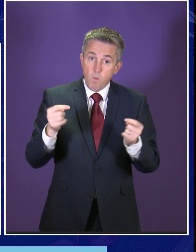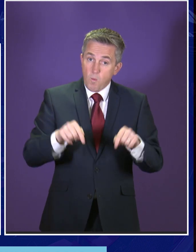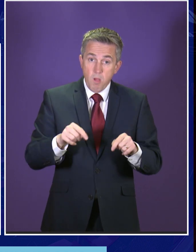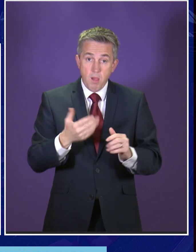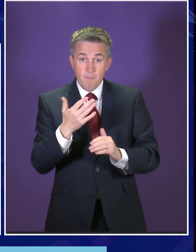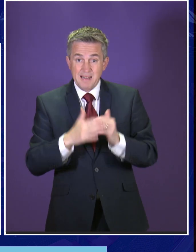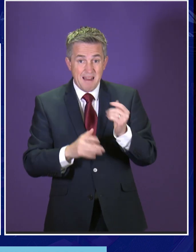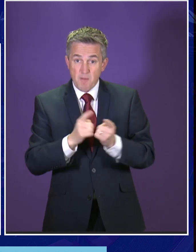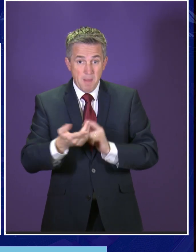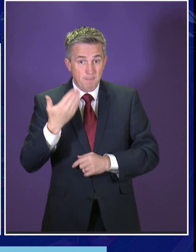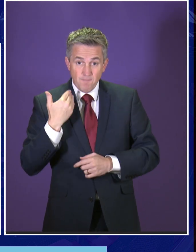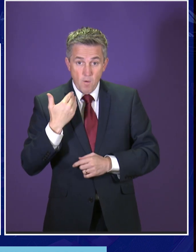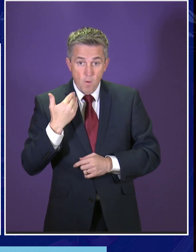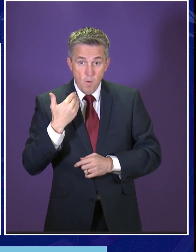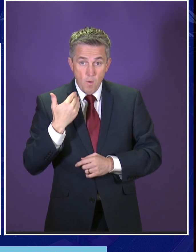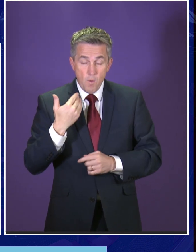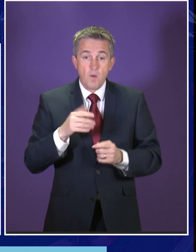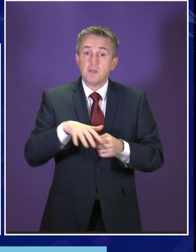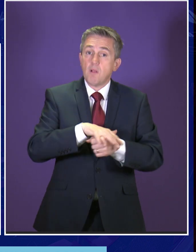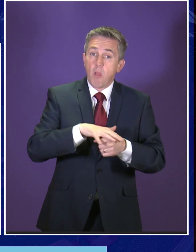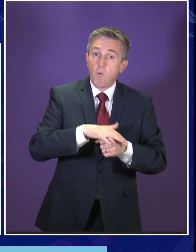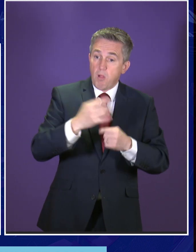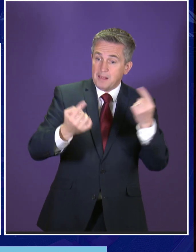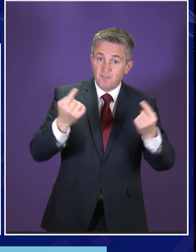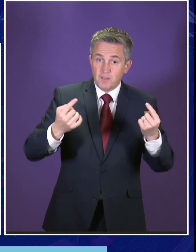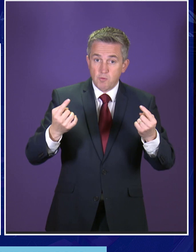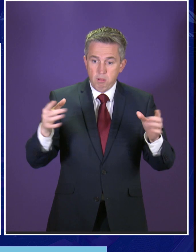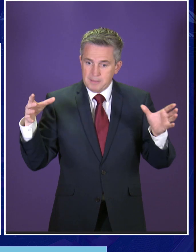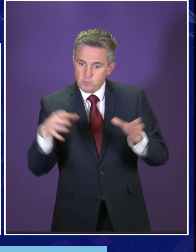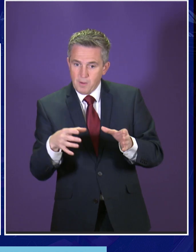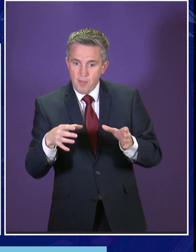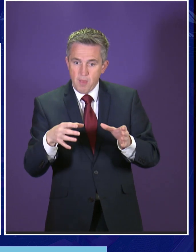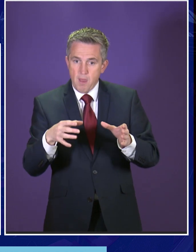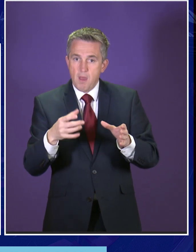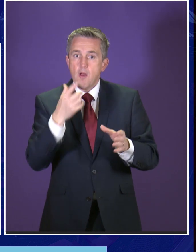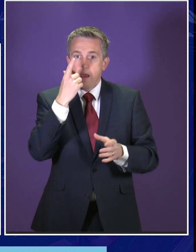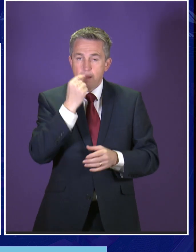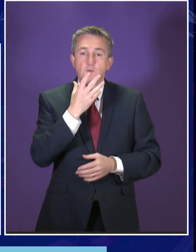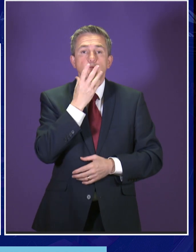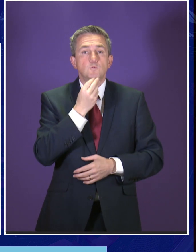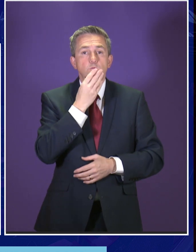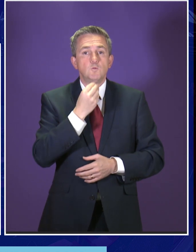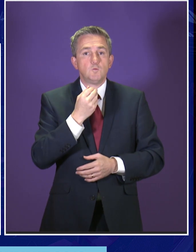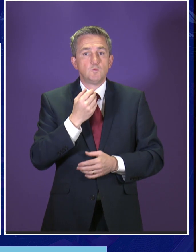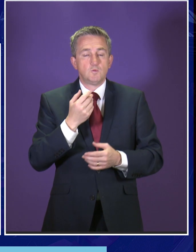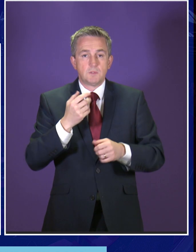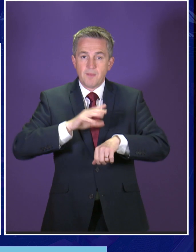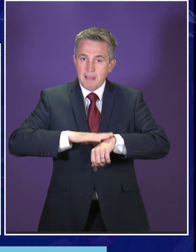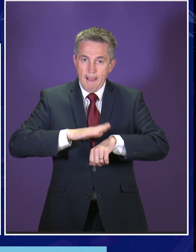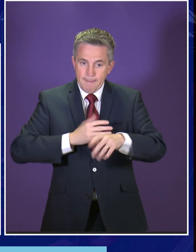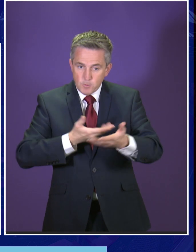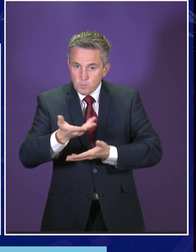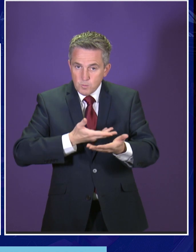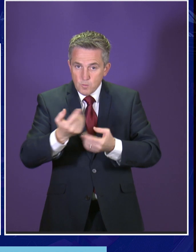never met before. These localized individuals resulted in a reclamation of public space by the Myanmar